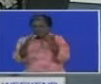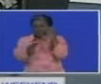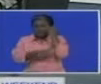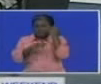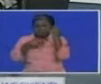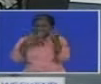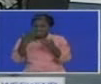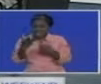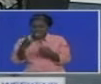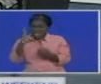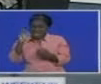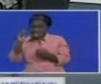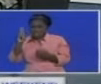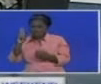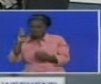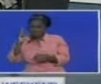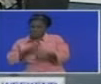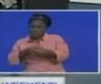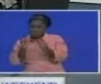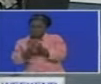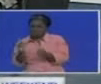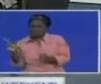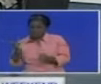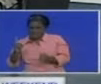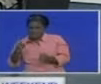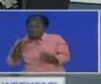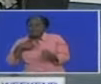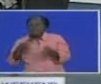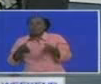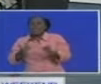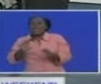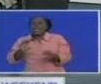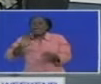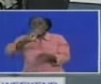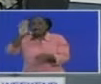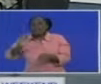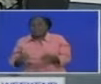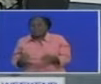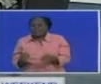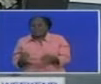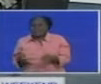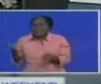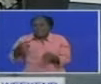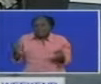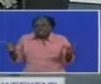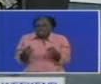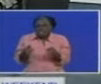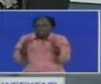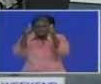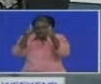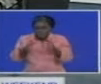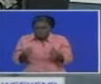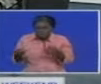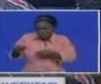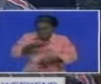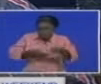two times with the president, and the manner in which even African countries came in a short notice to come and discuss the Kenyan situation, to